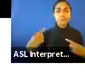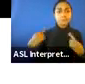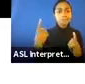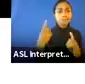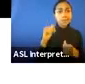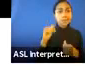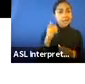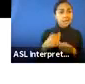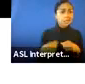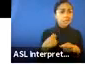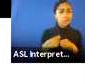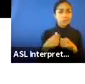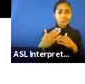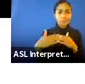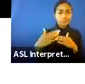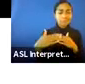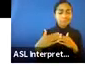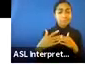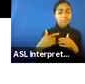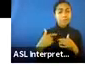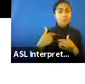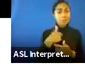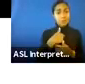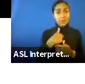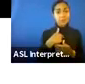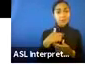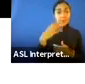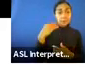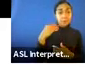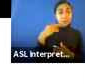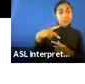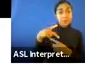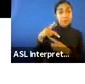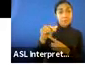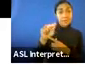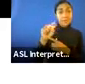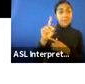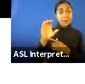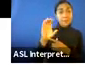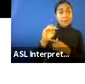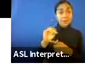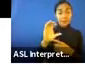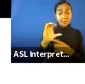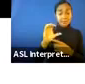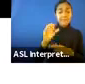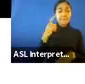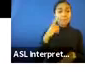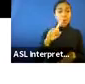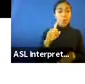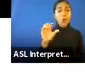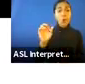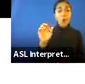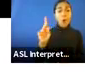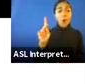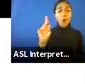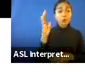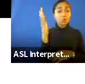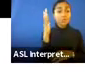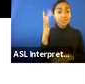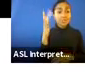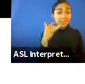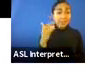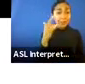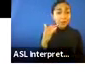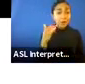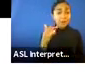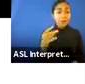now, at least, a pandemic for the oak trees for the oak in California. The sudden oak